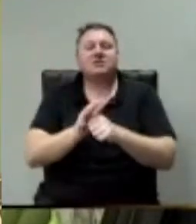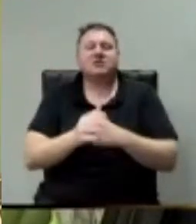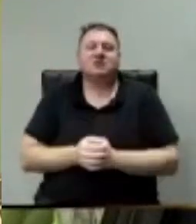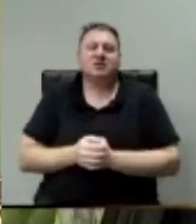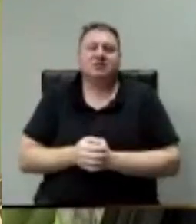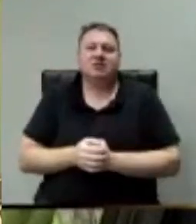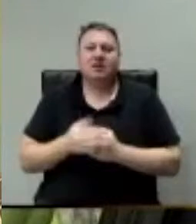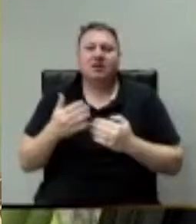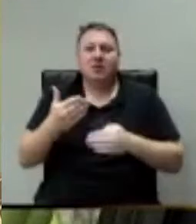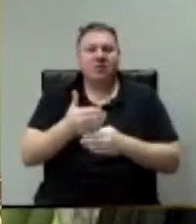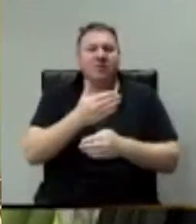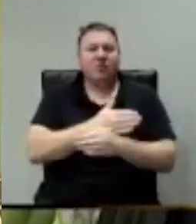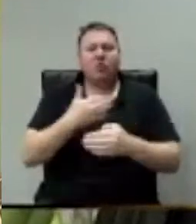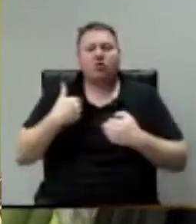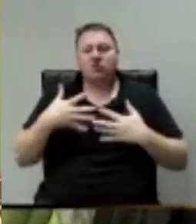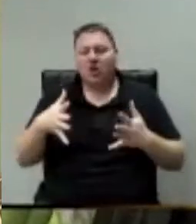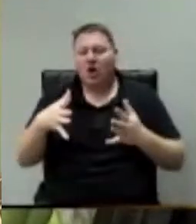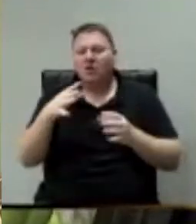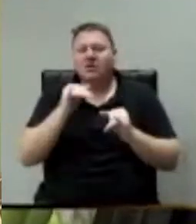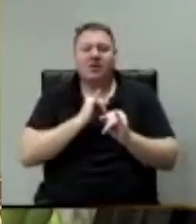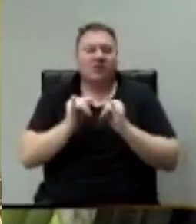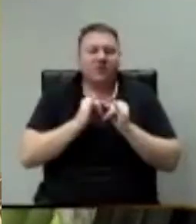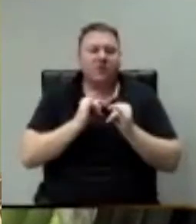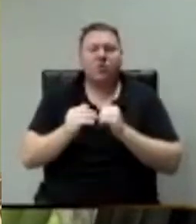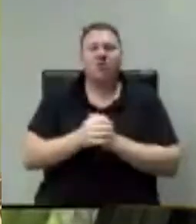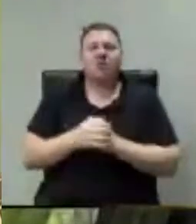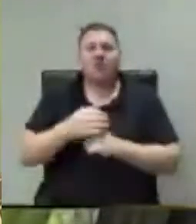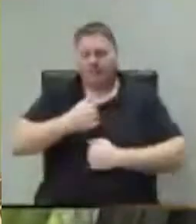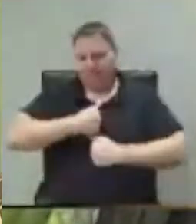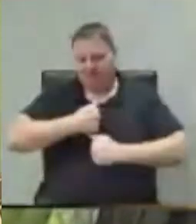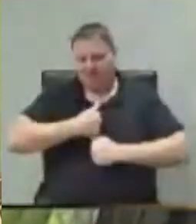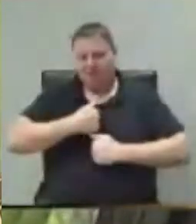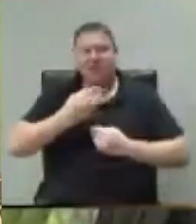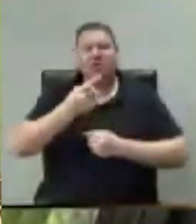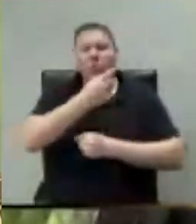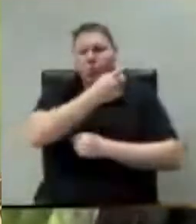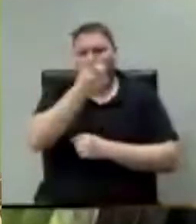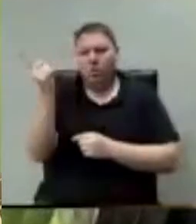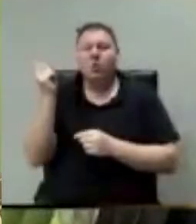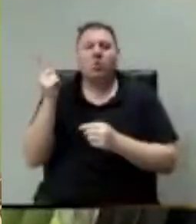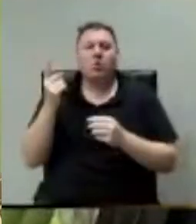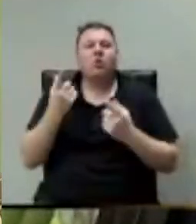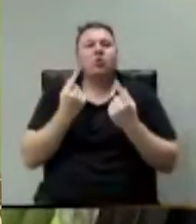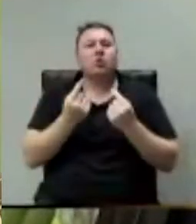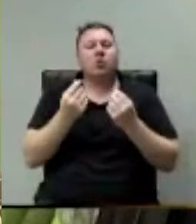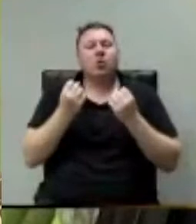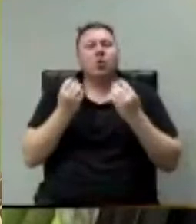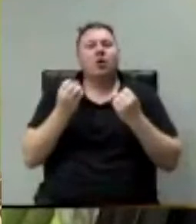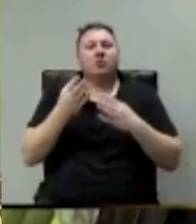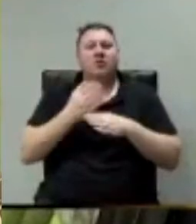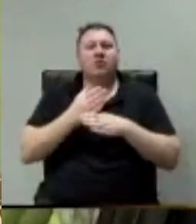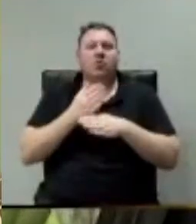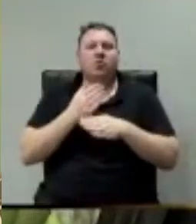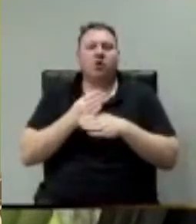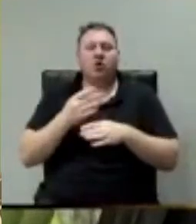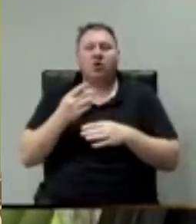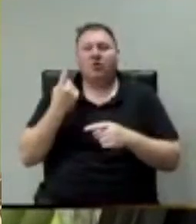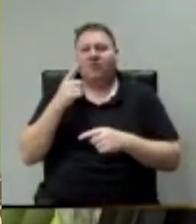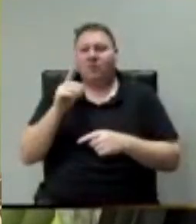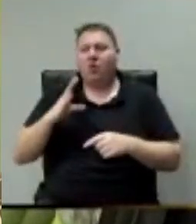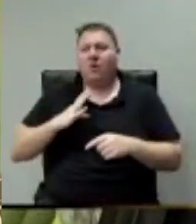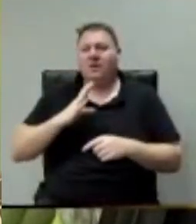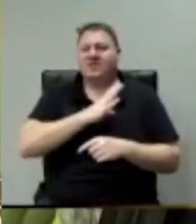before we start about the interviews. Myself and you guys, we've been doing a lot of work on behalf of the